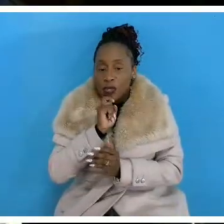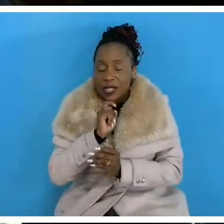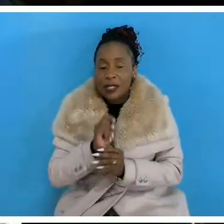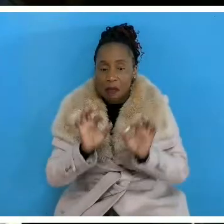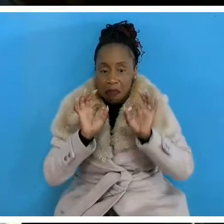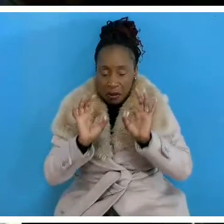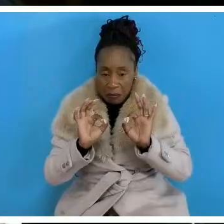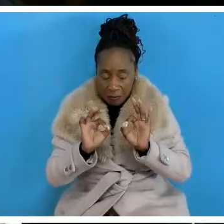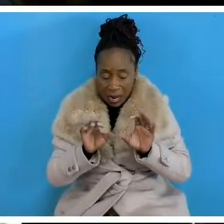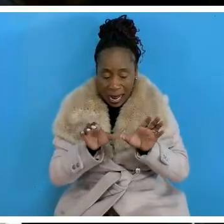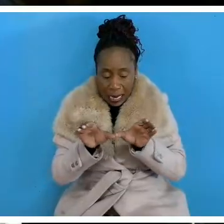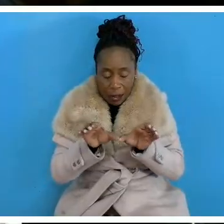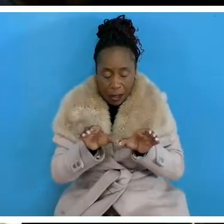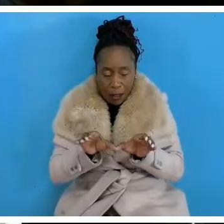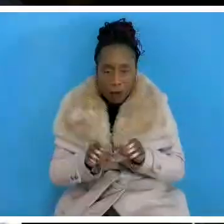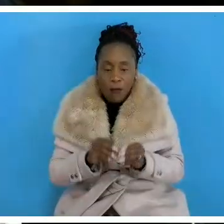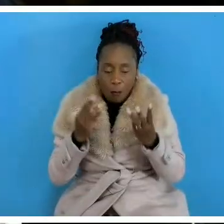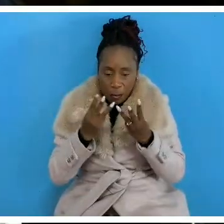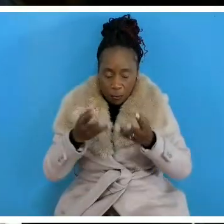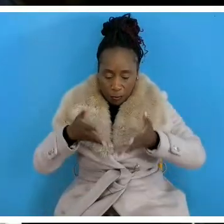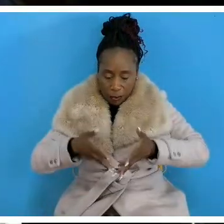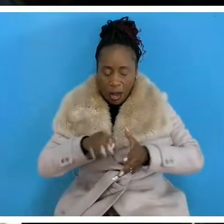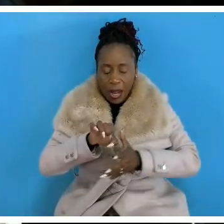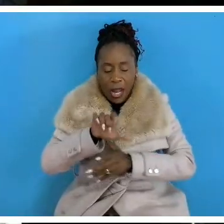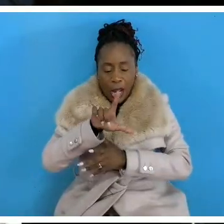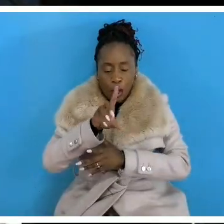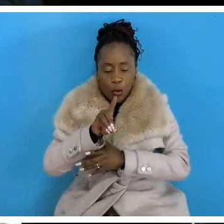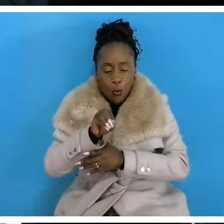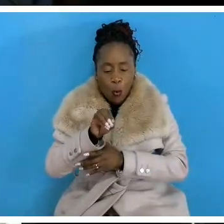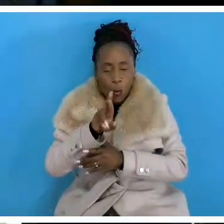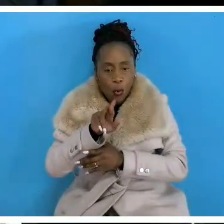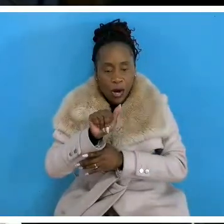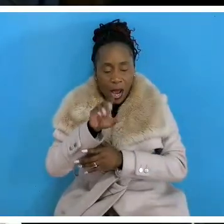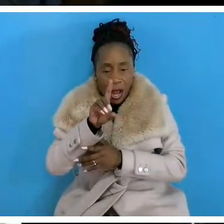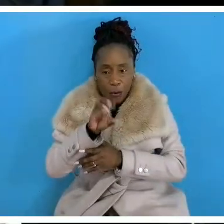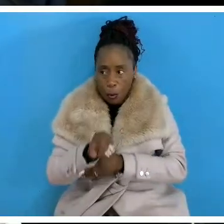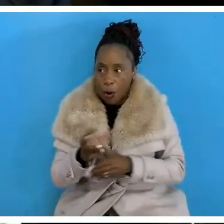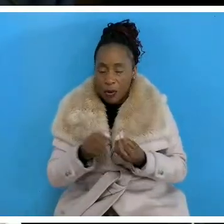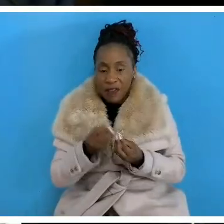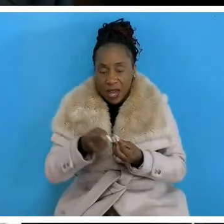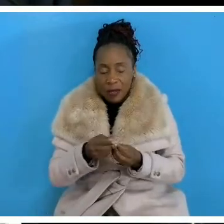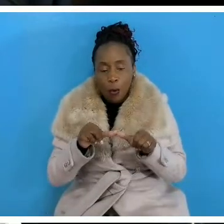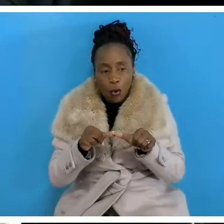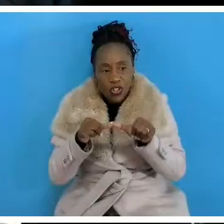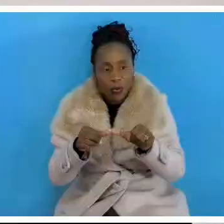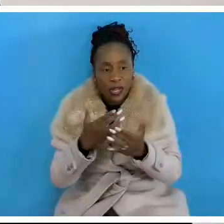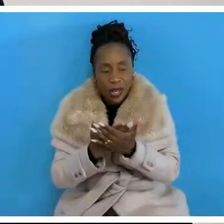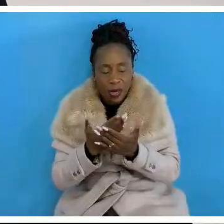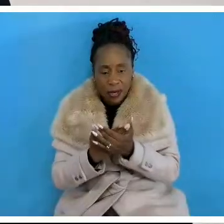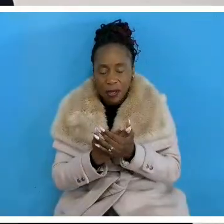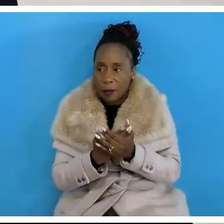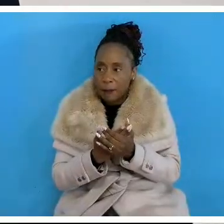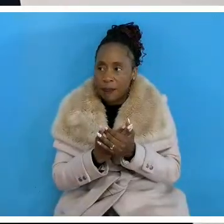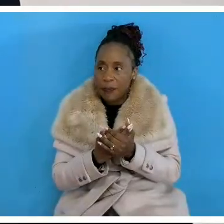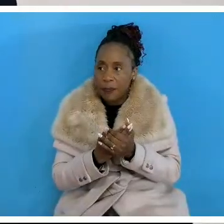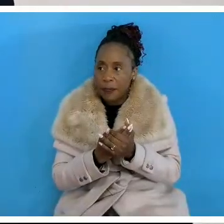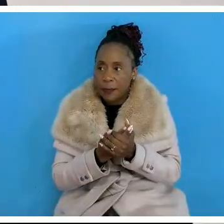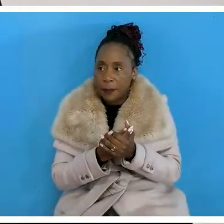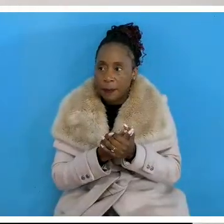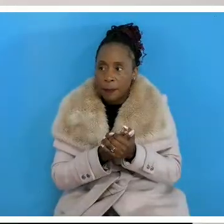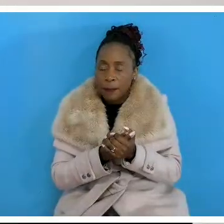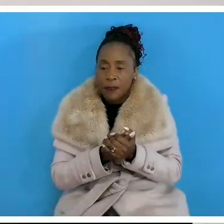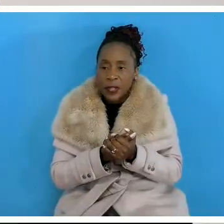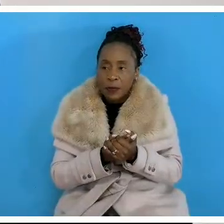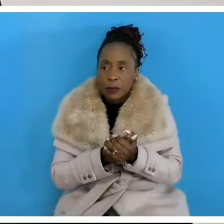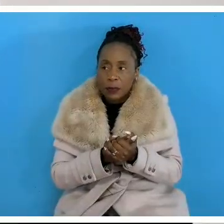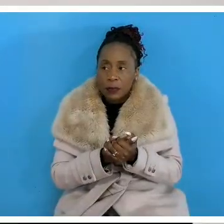used for the people of Eldorado Park. So with that, you may continue then with the Township Economic Development Act